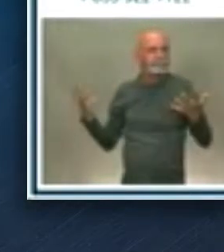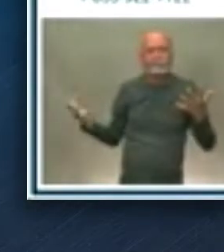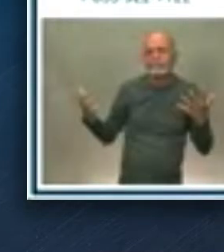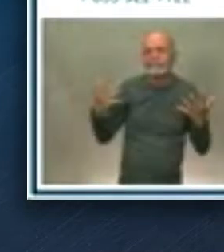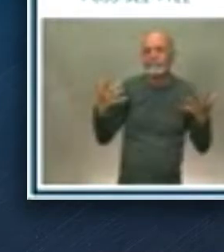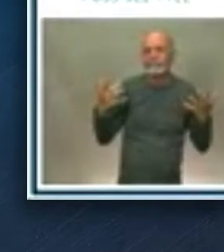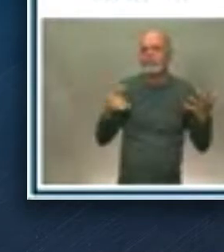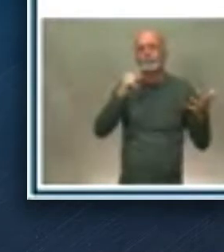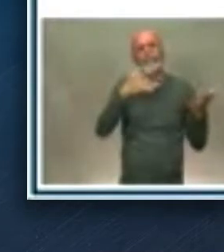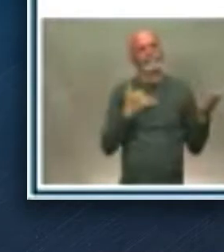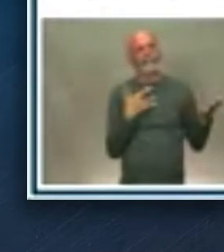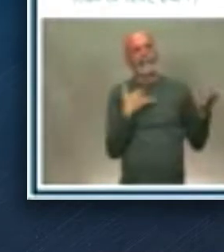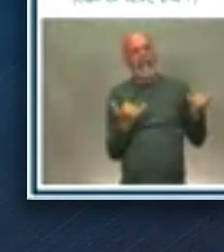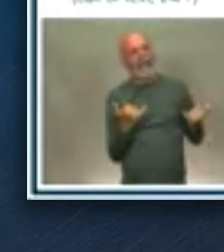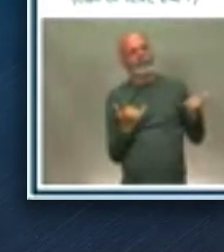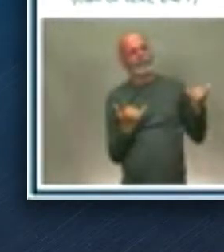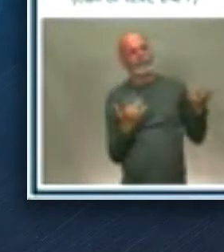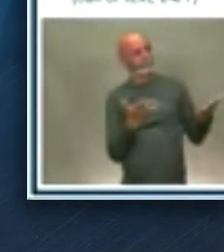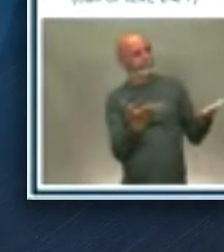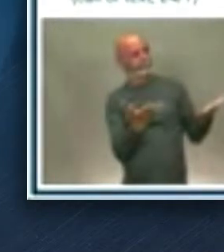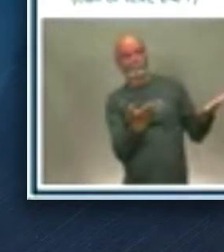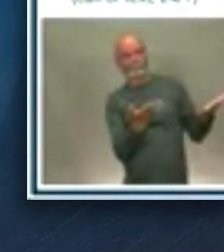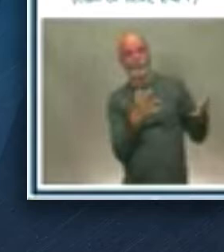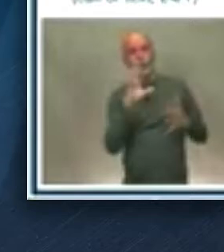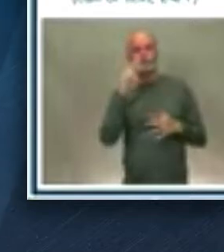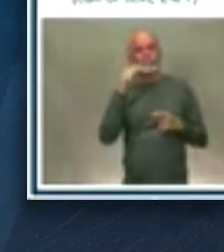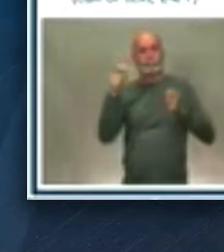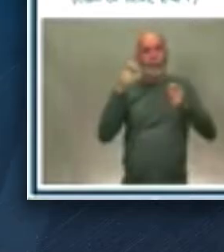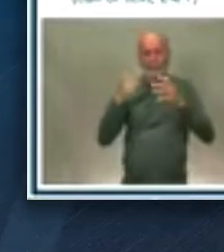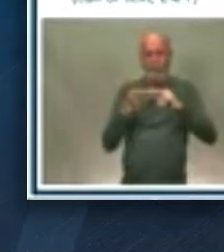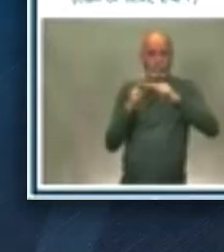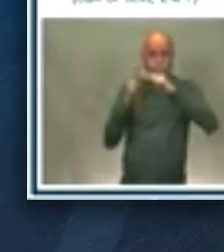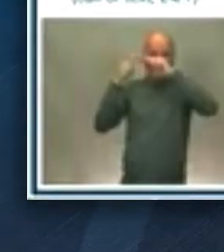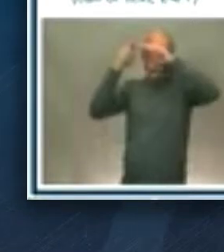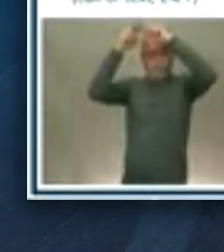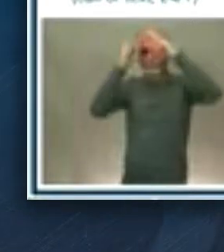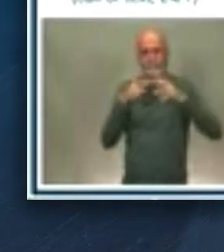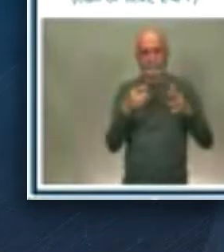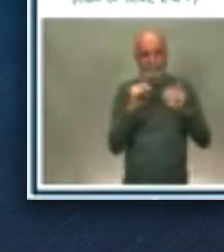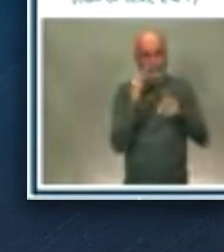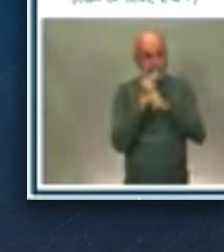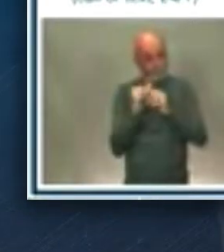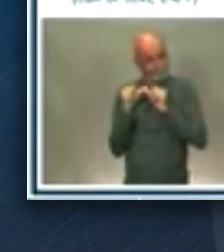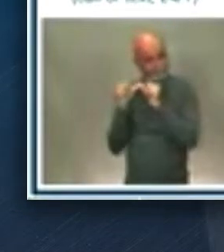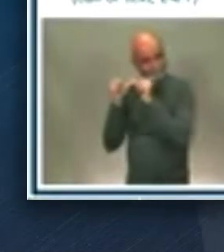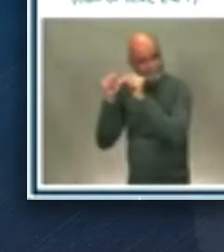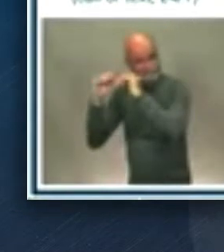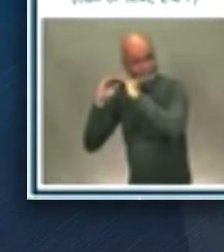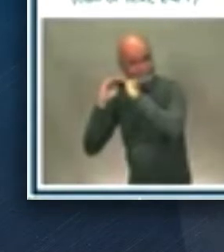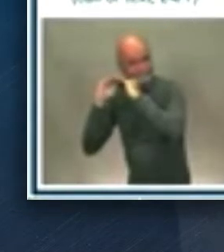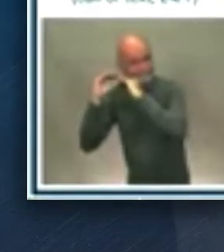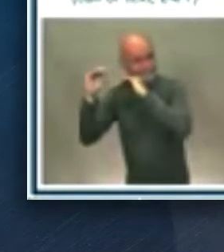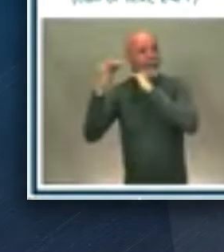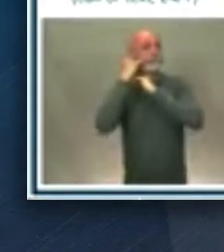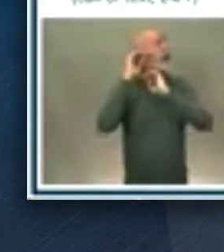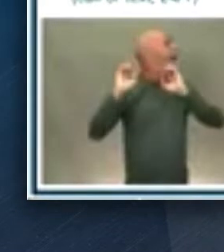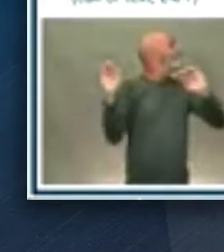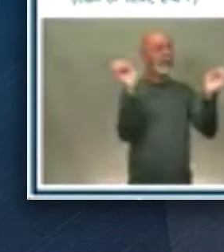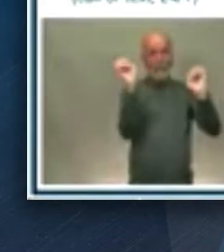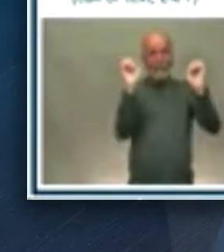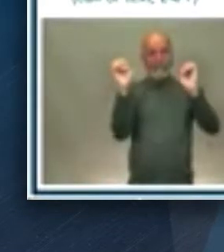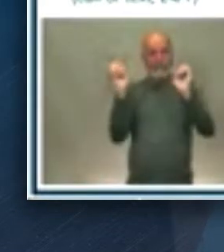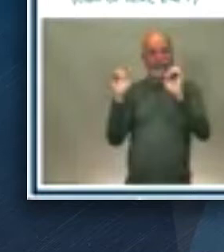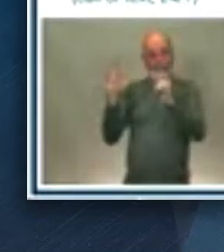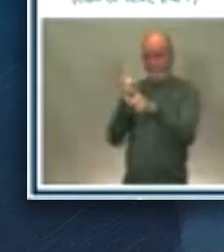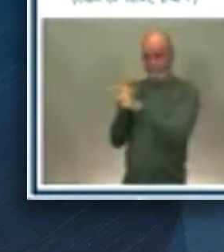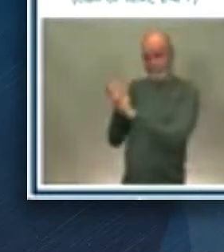not the current rent control that's in place should continue to be tied by the state of to the state of emergency, or do you foresee a